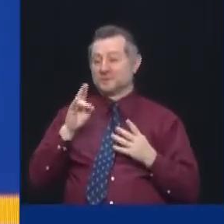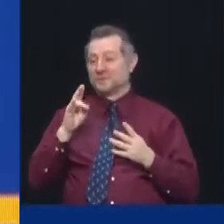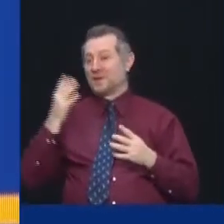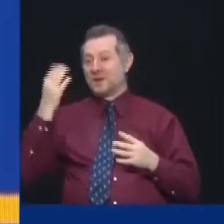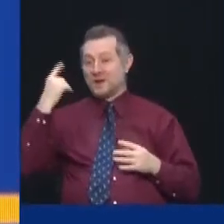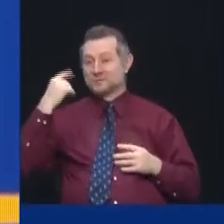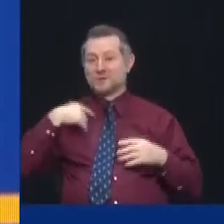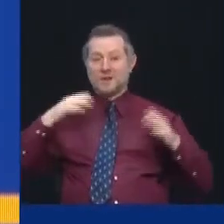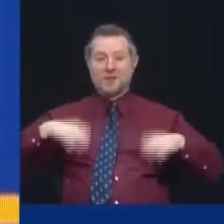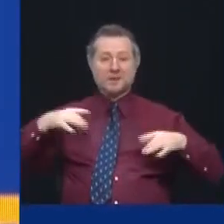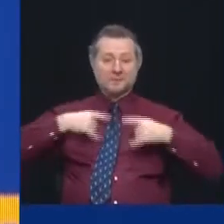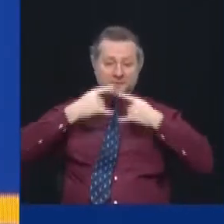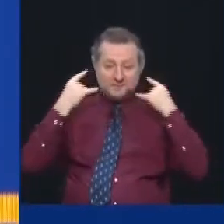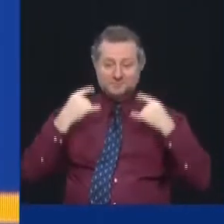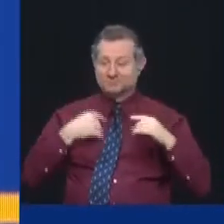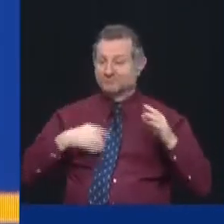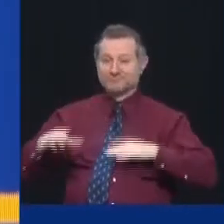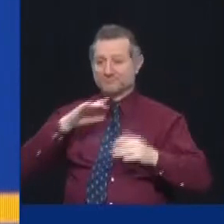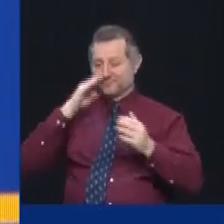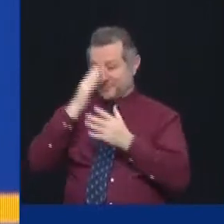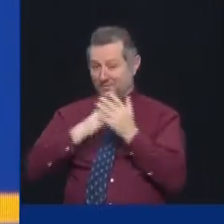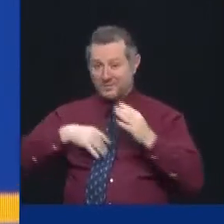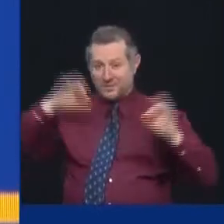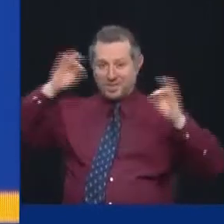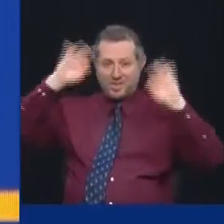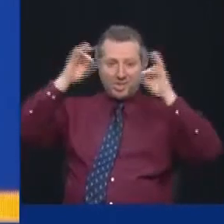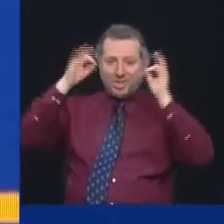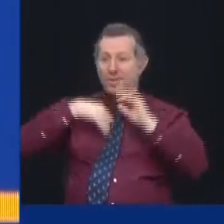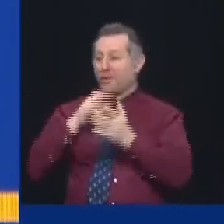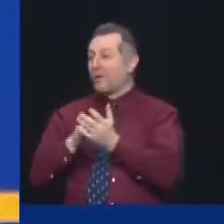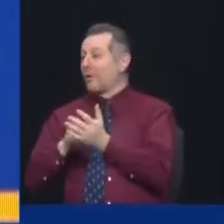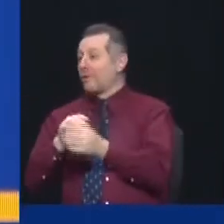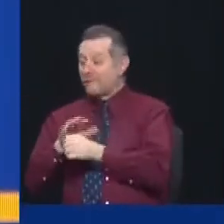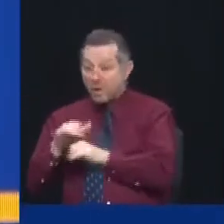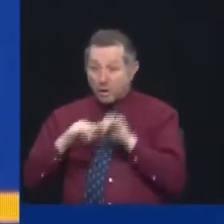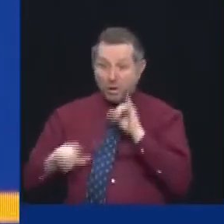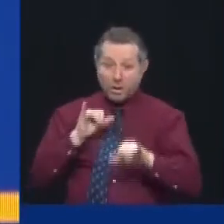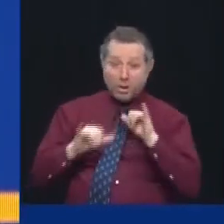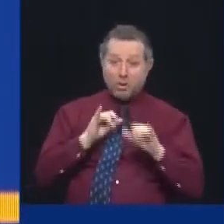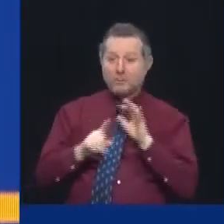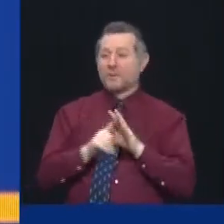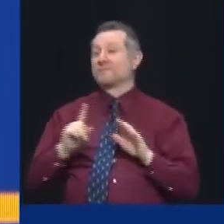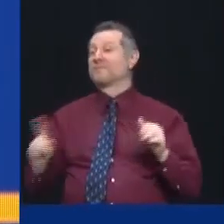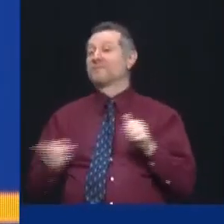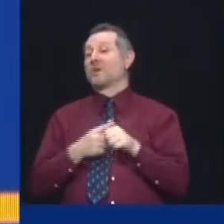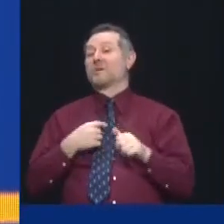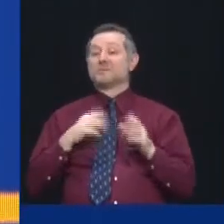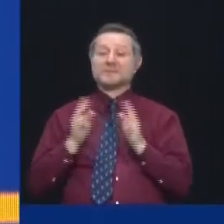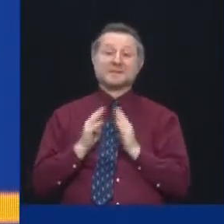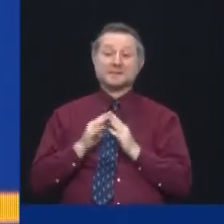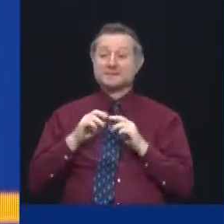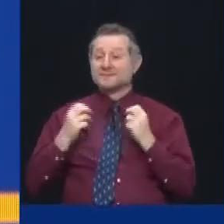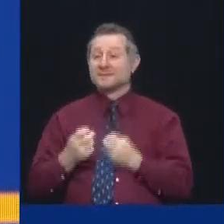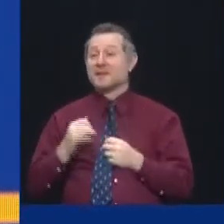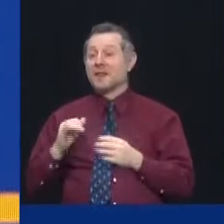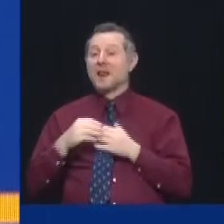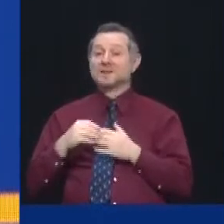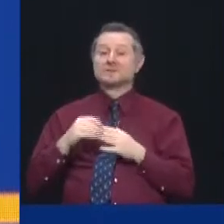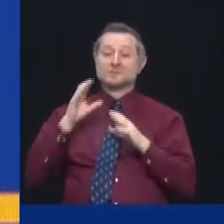doing it. We're also today launching a statewide public awareness campaign about